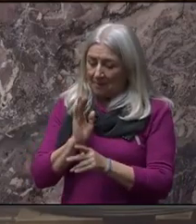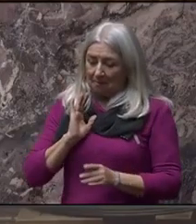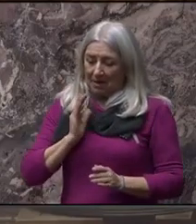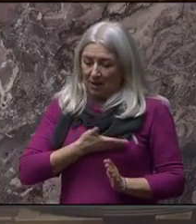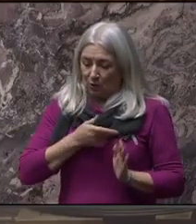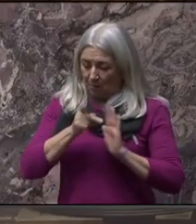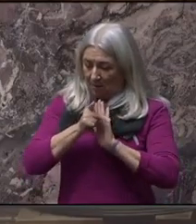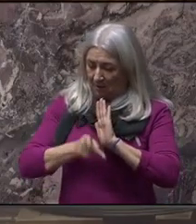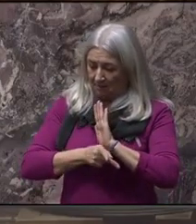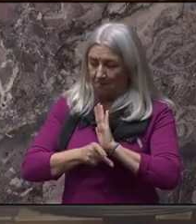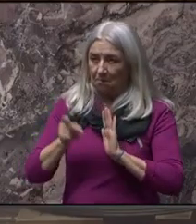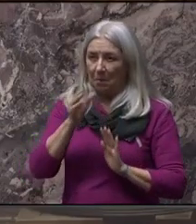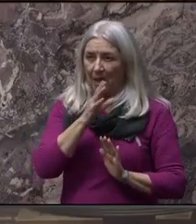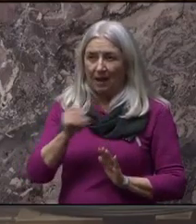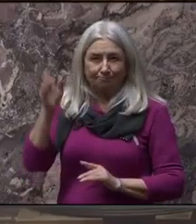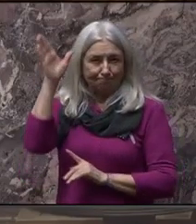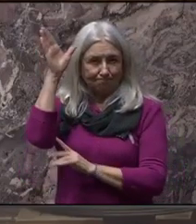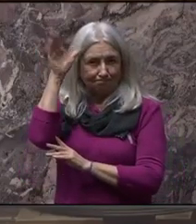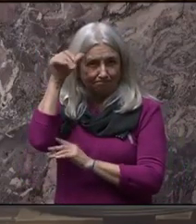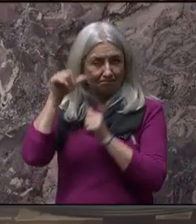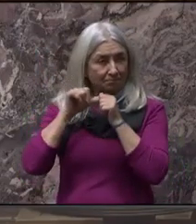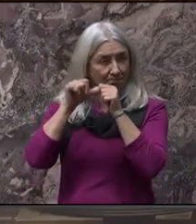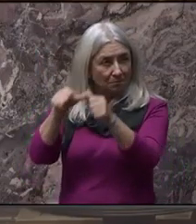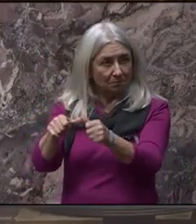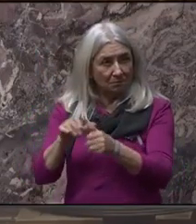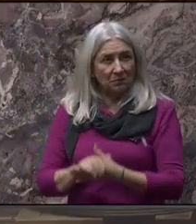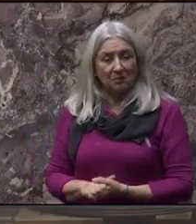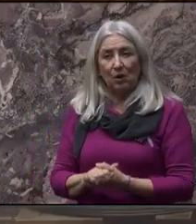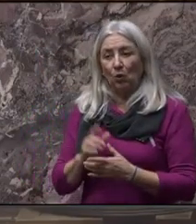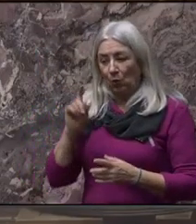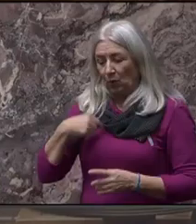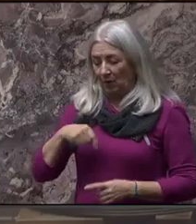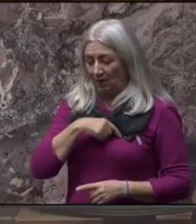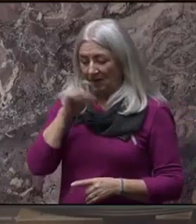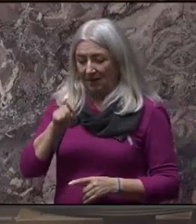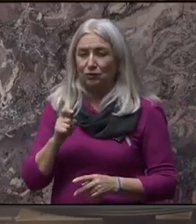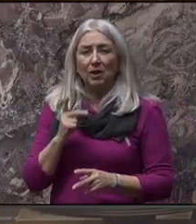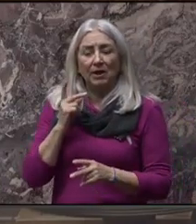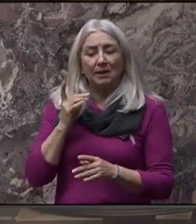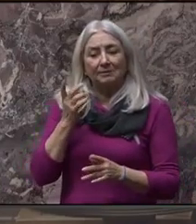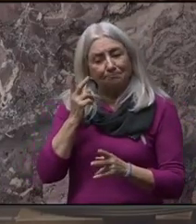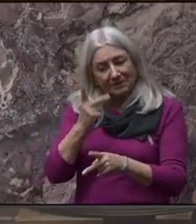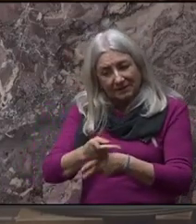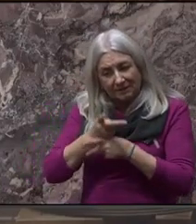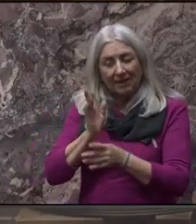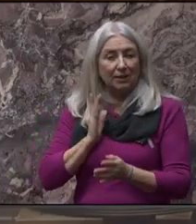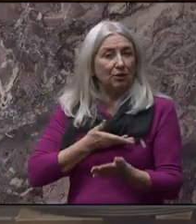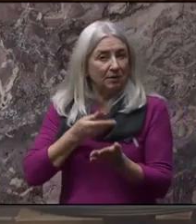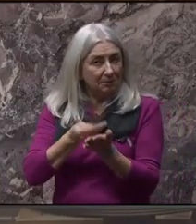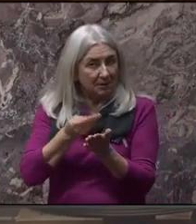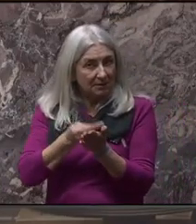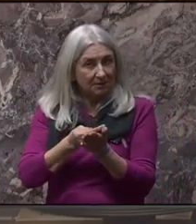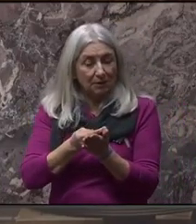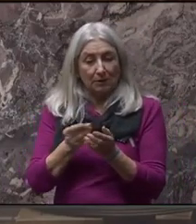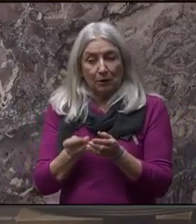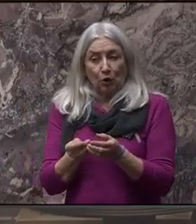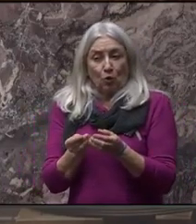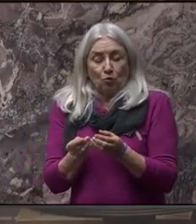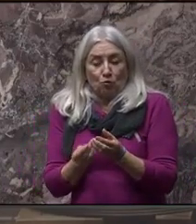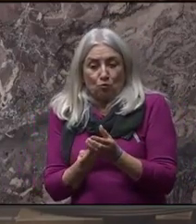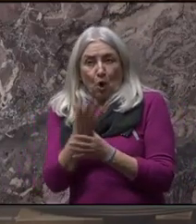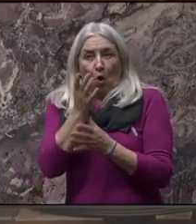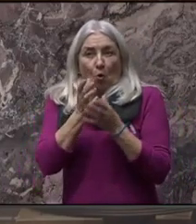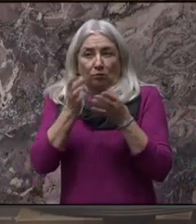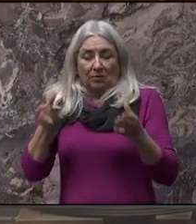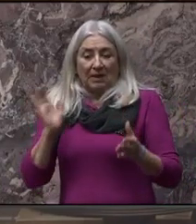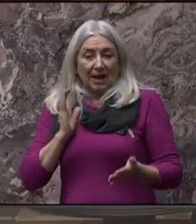clearly and consistently. Living within our means, grow the economy, not the size of government, believe